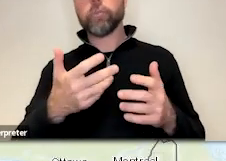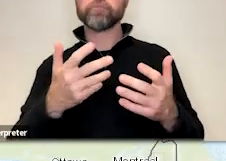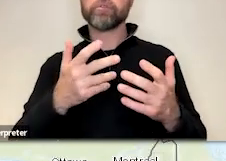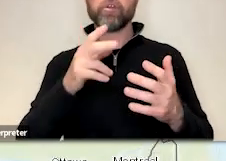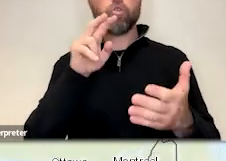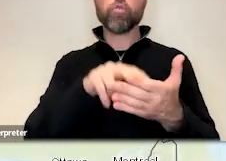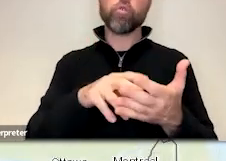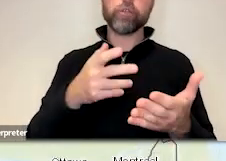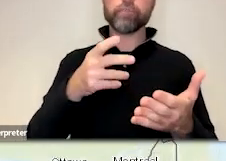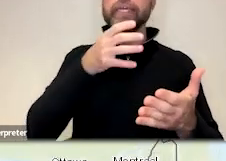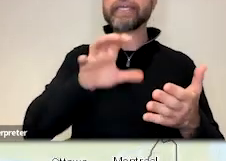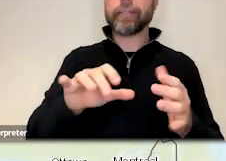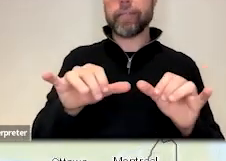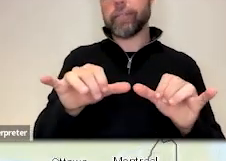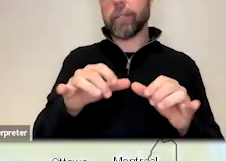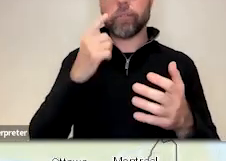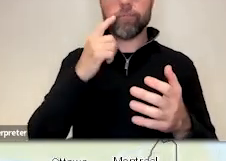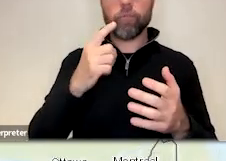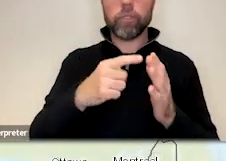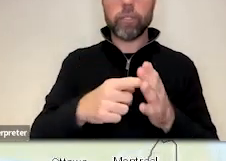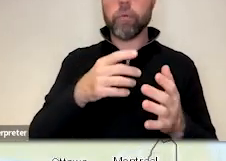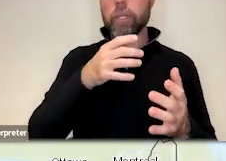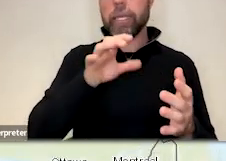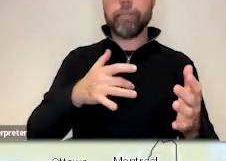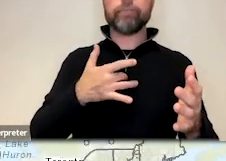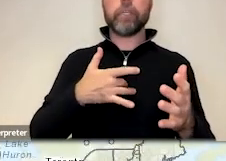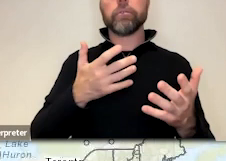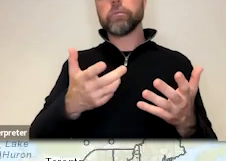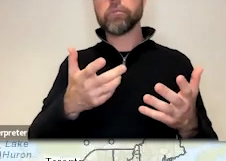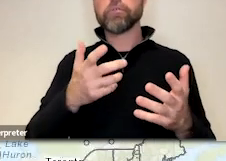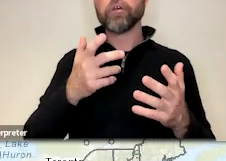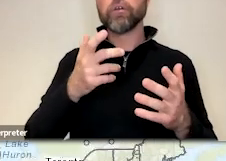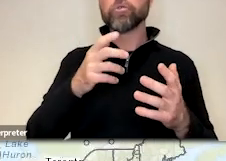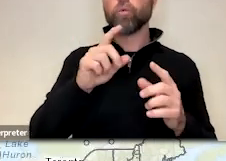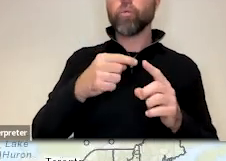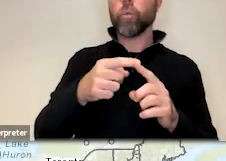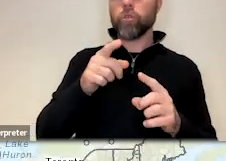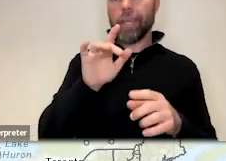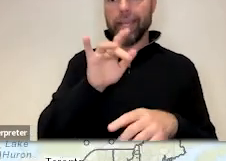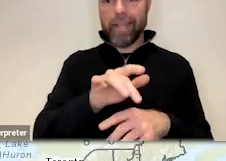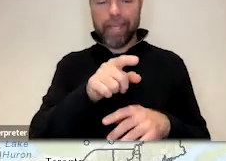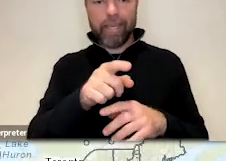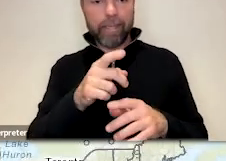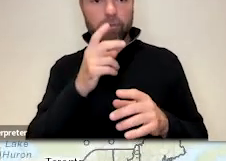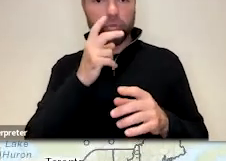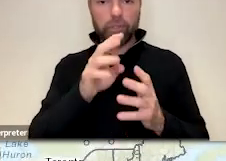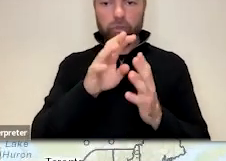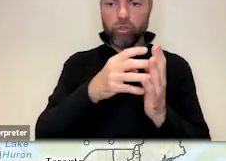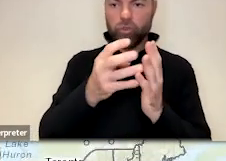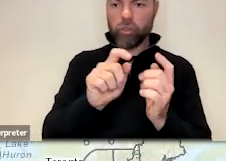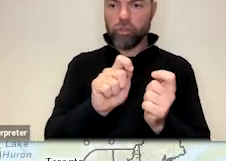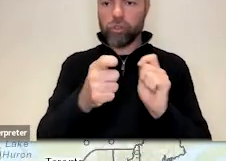a look at heat index, for example. Now, when I click on this, you're going to see my charts change and you're going to see